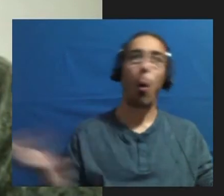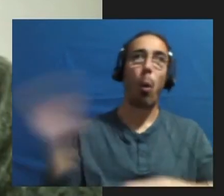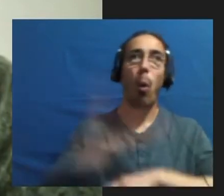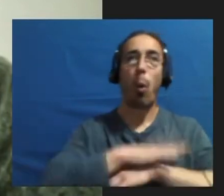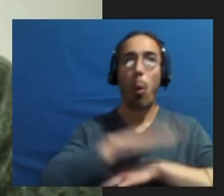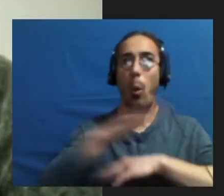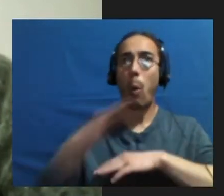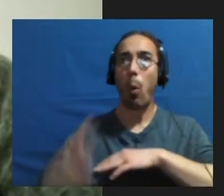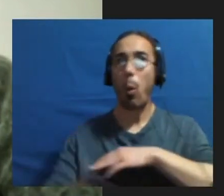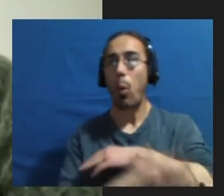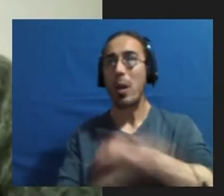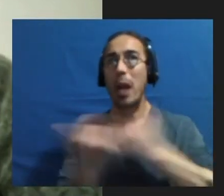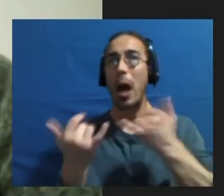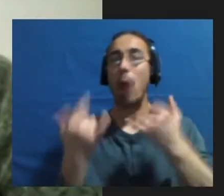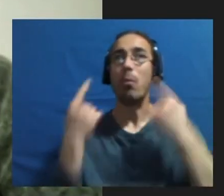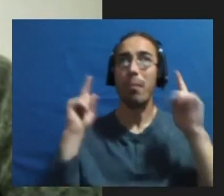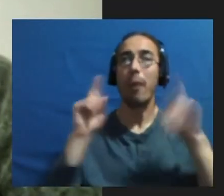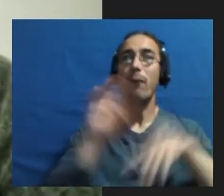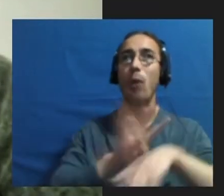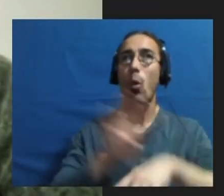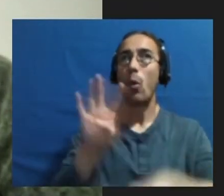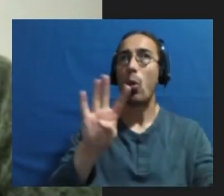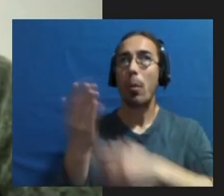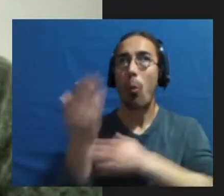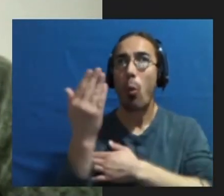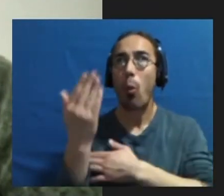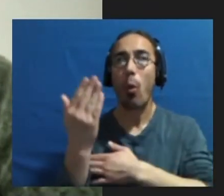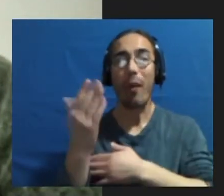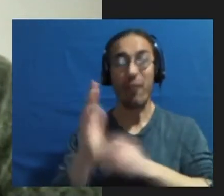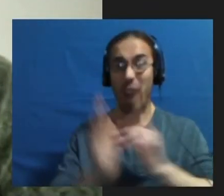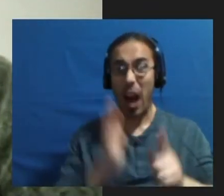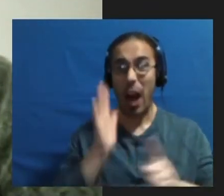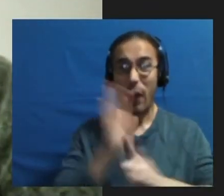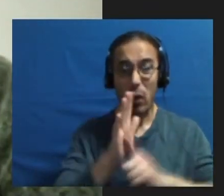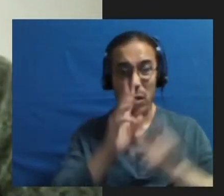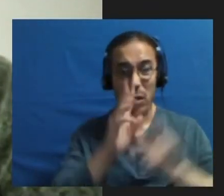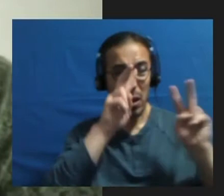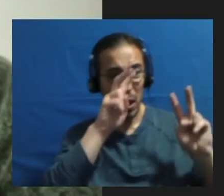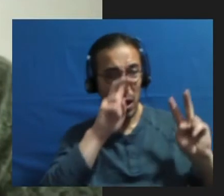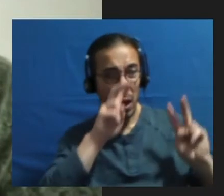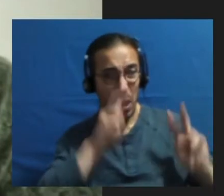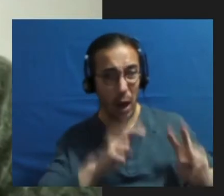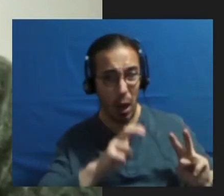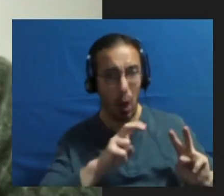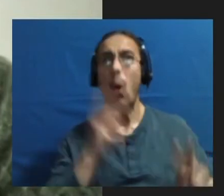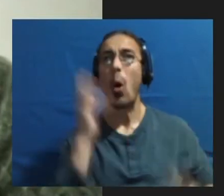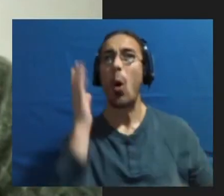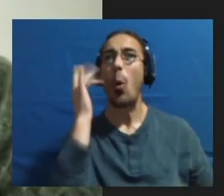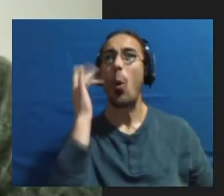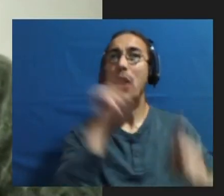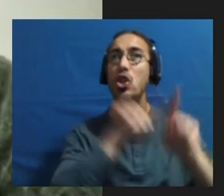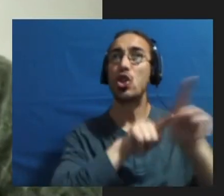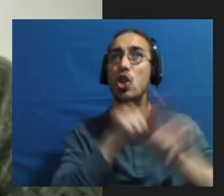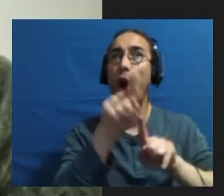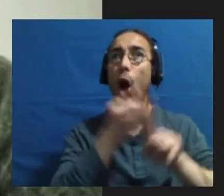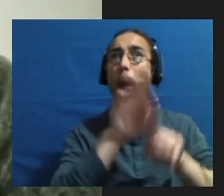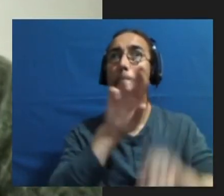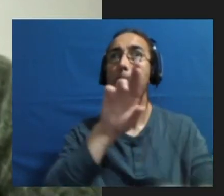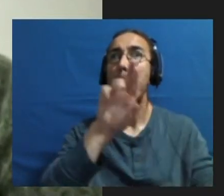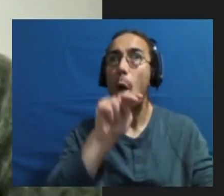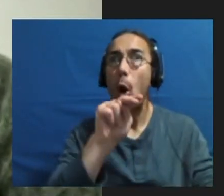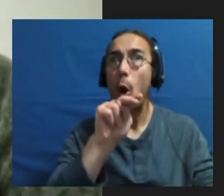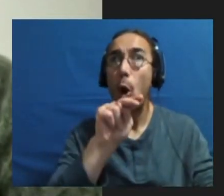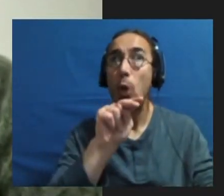the past 5 hours hyperfixating on why stars burn the way they